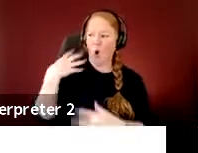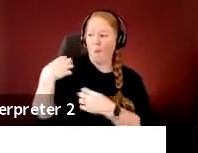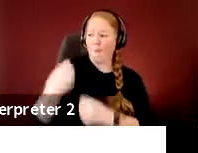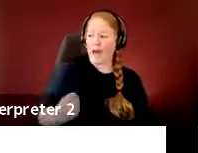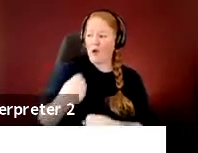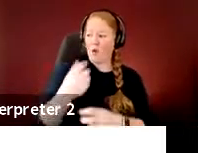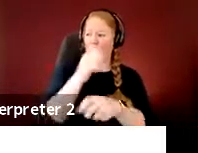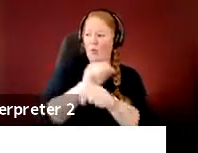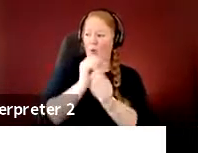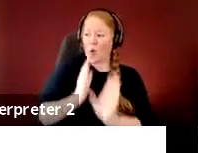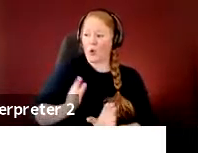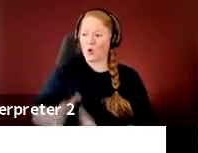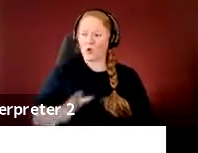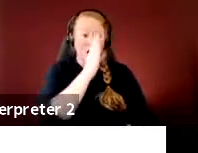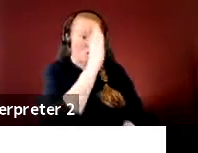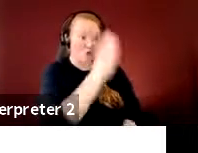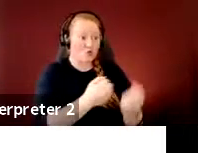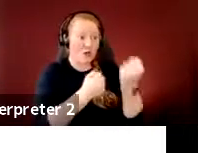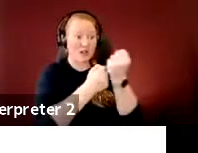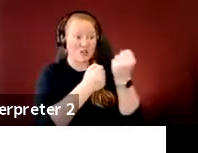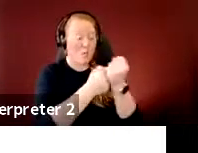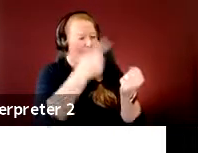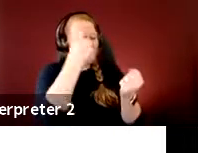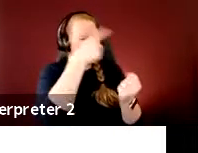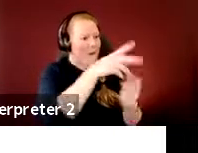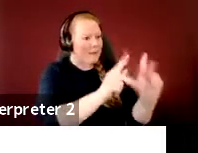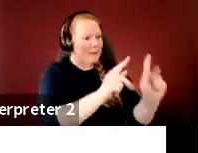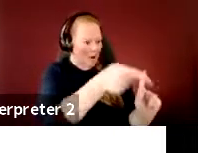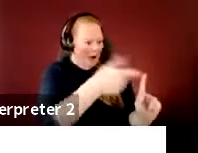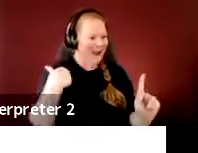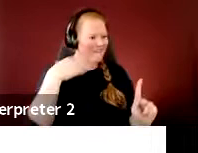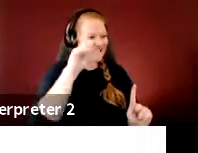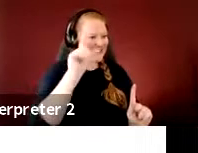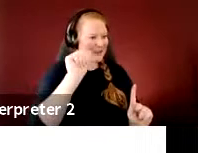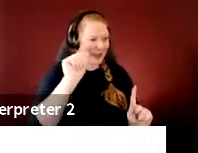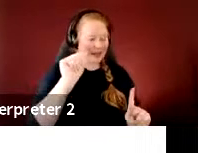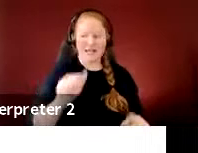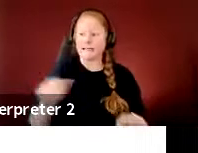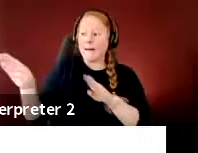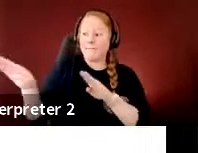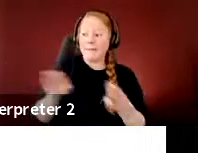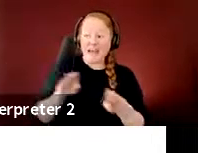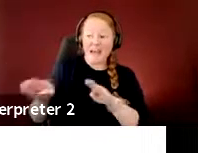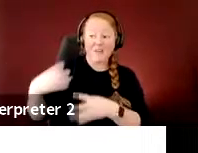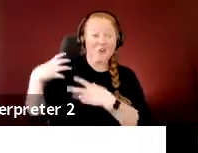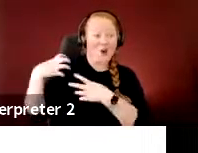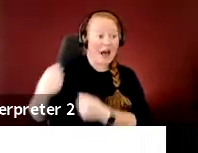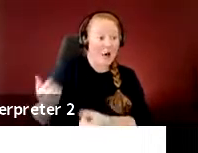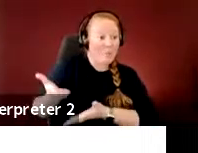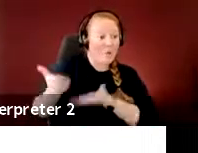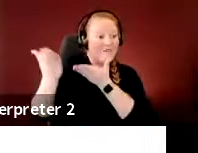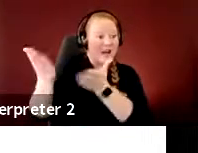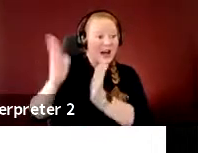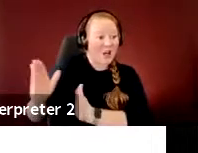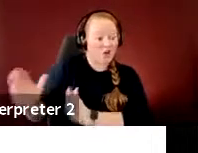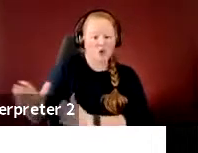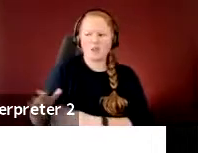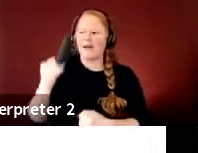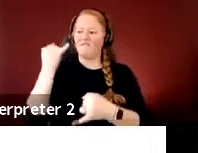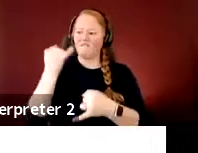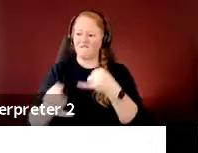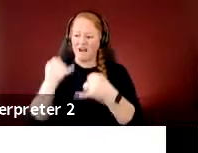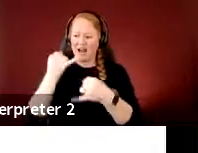professionals to support individuals with disabilities, behavioral health providers, and finally,